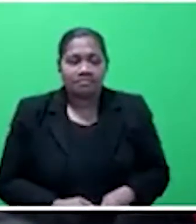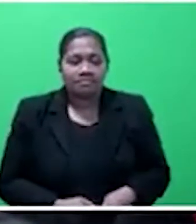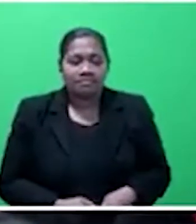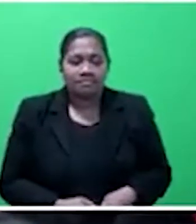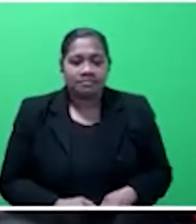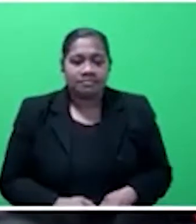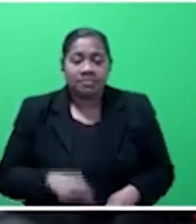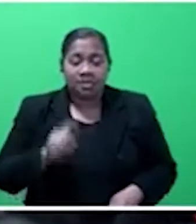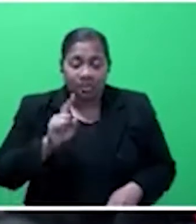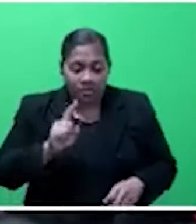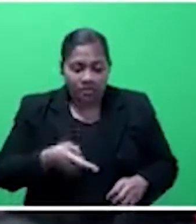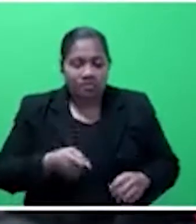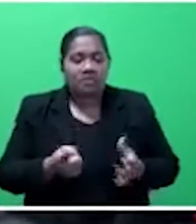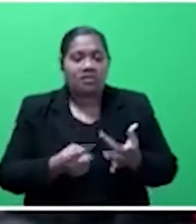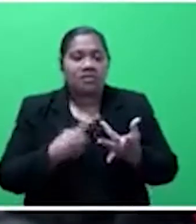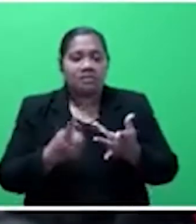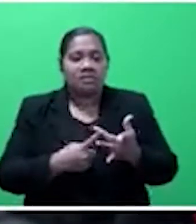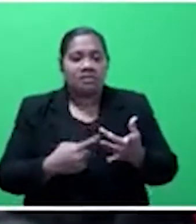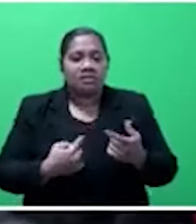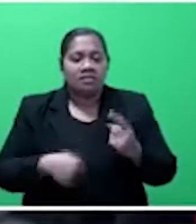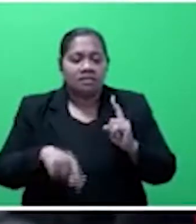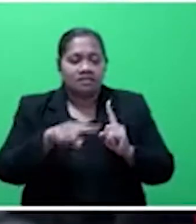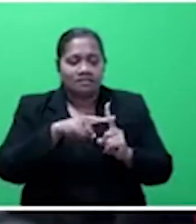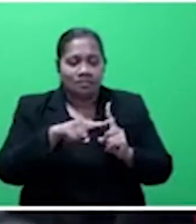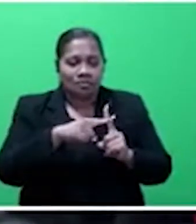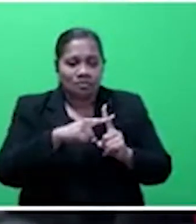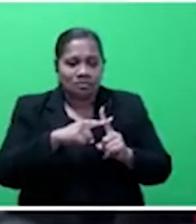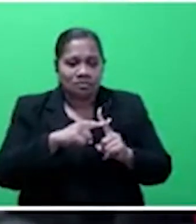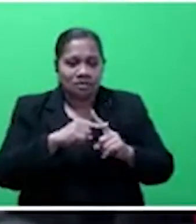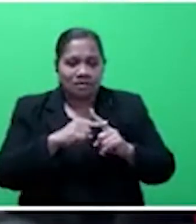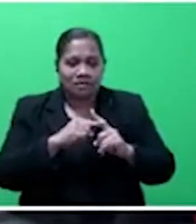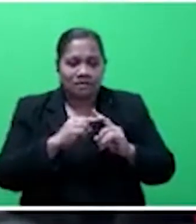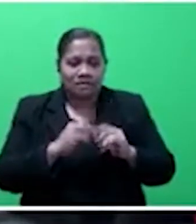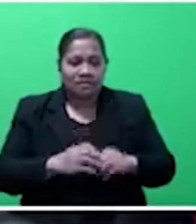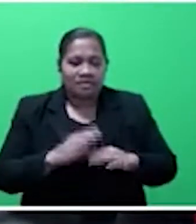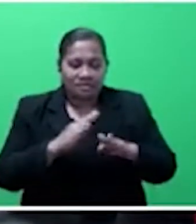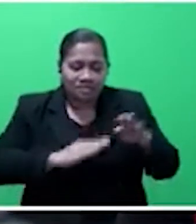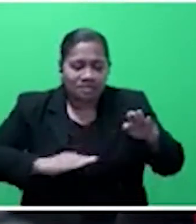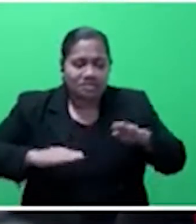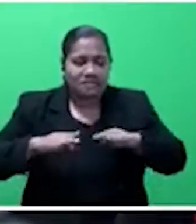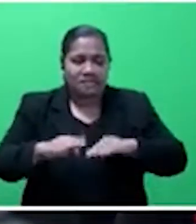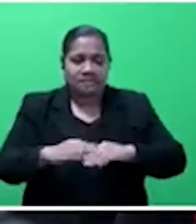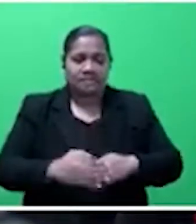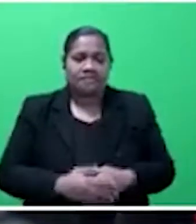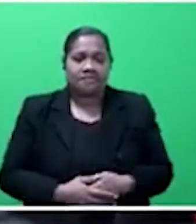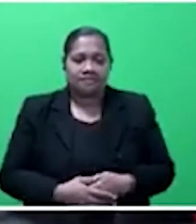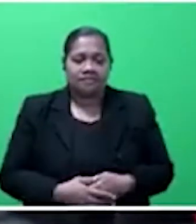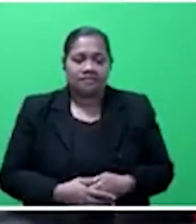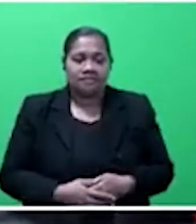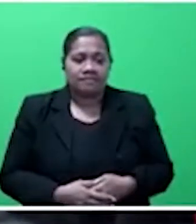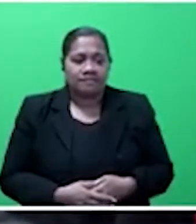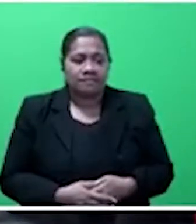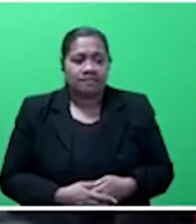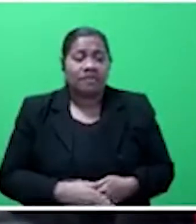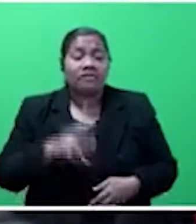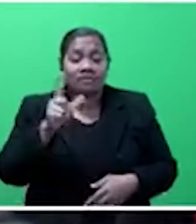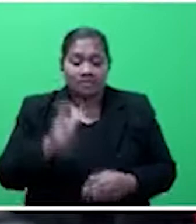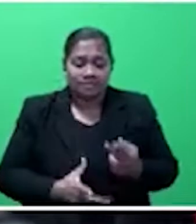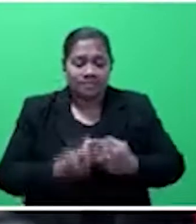another positive and inclusive step in narrowing the employment ability gap of persons with